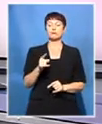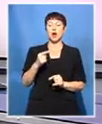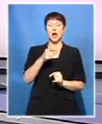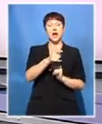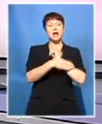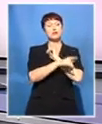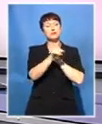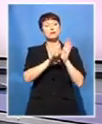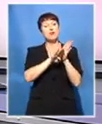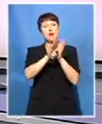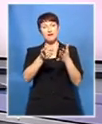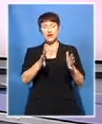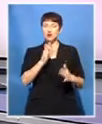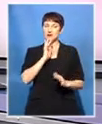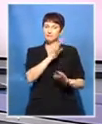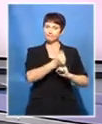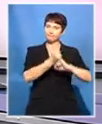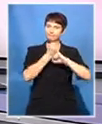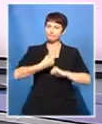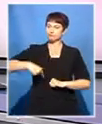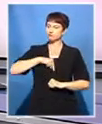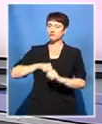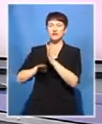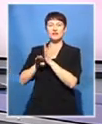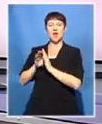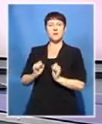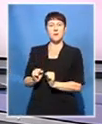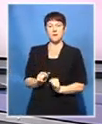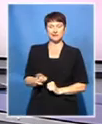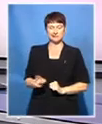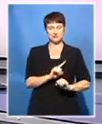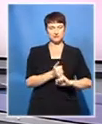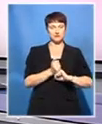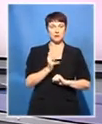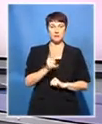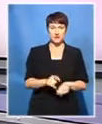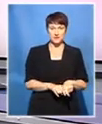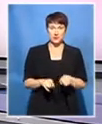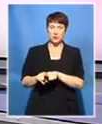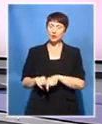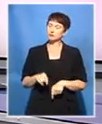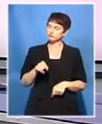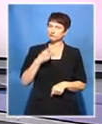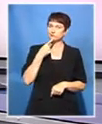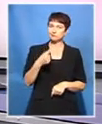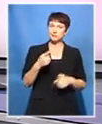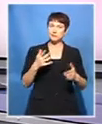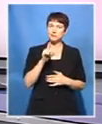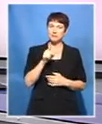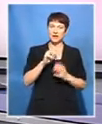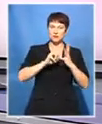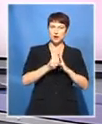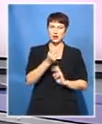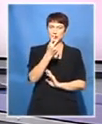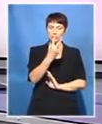of COP21. Delegates are aiming to secure agreements to ensure greenhouse gas emissions do not rise by more